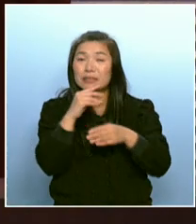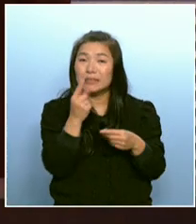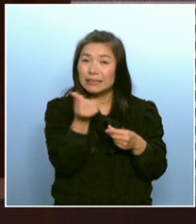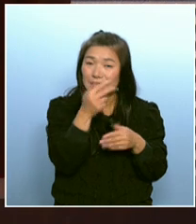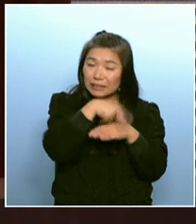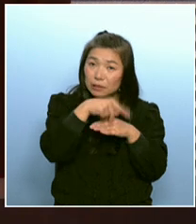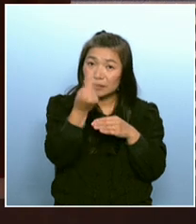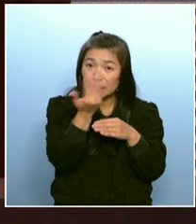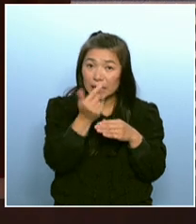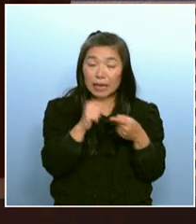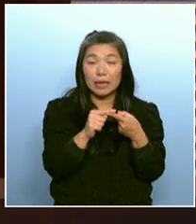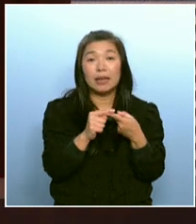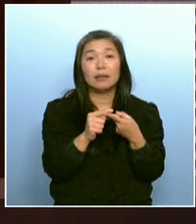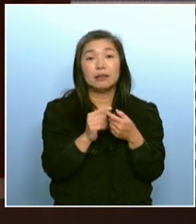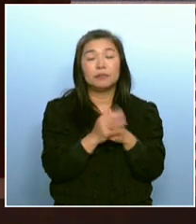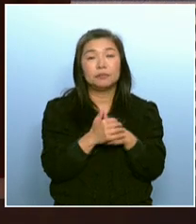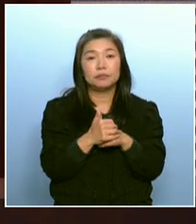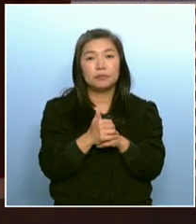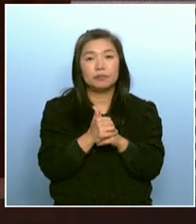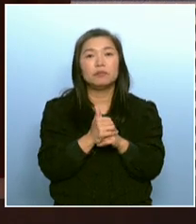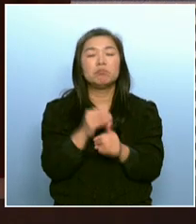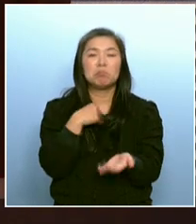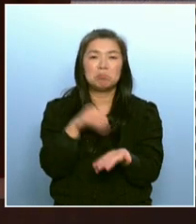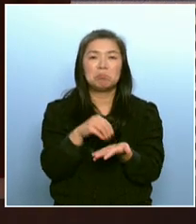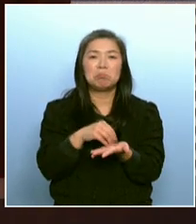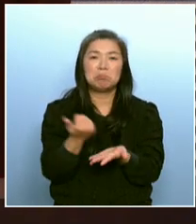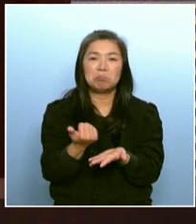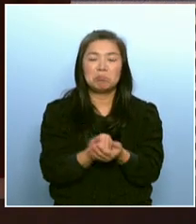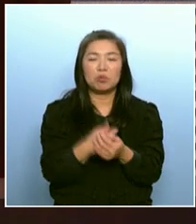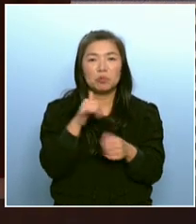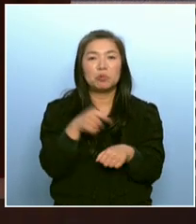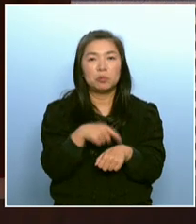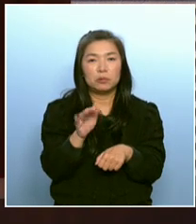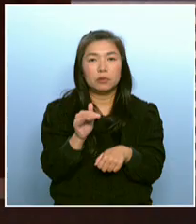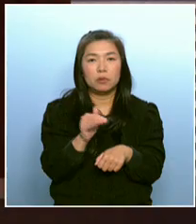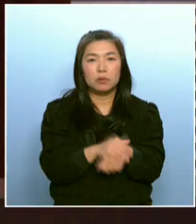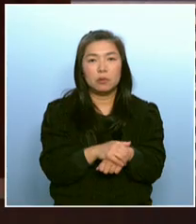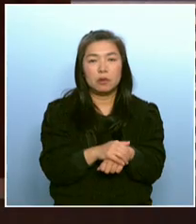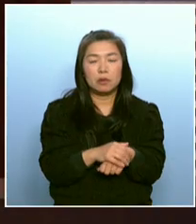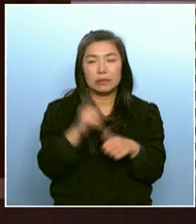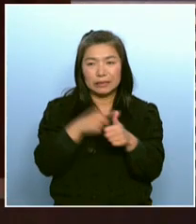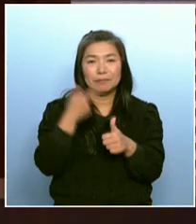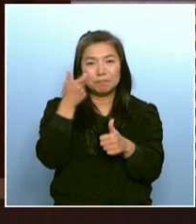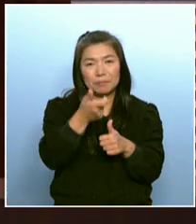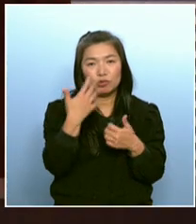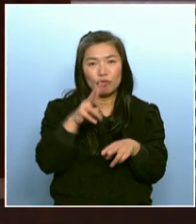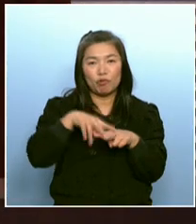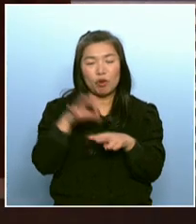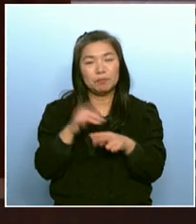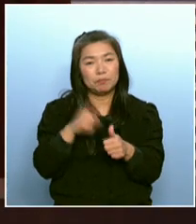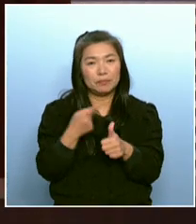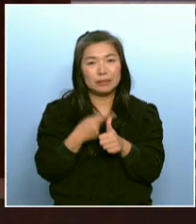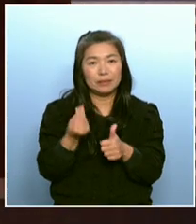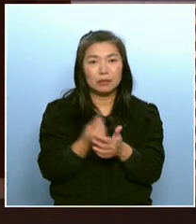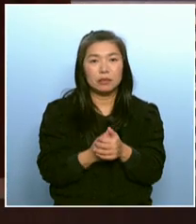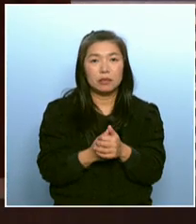the financial plan, which covers how much money we will need for the project. We have to be sure that we